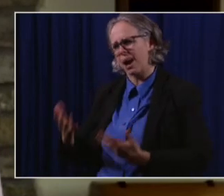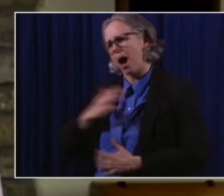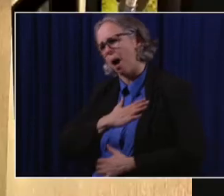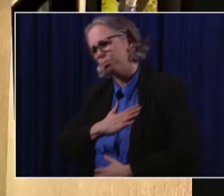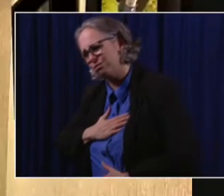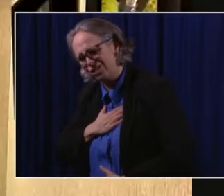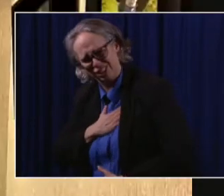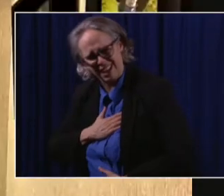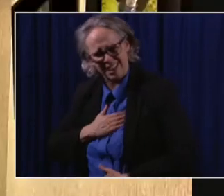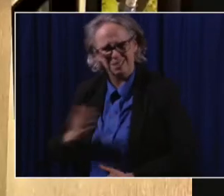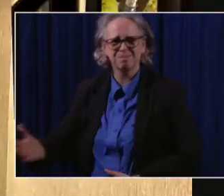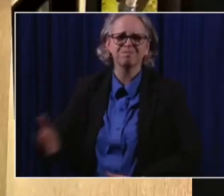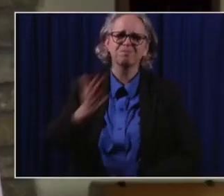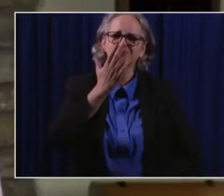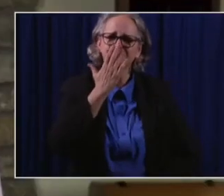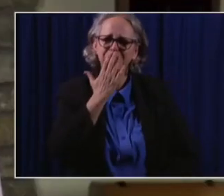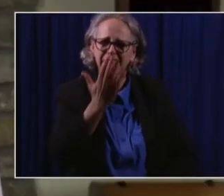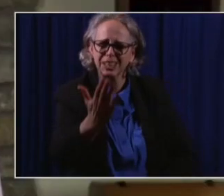Thank you. My pleasure.